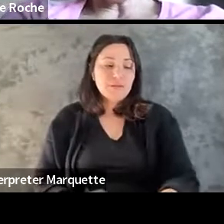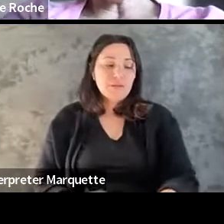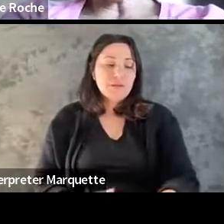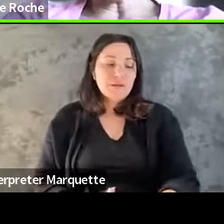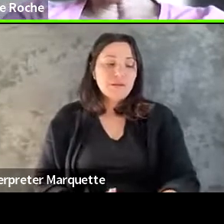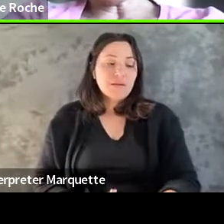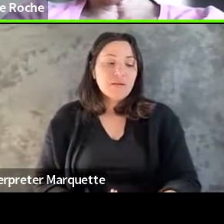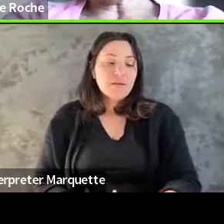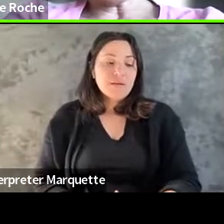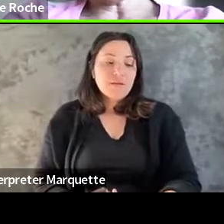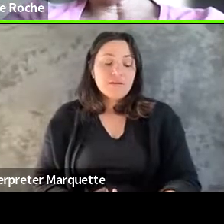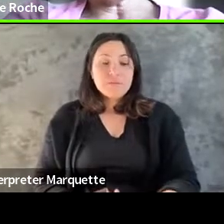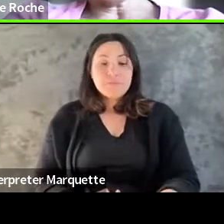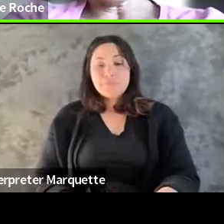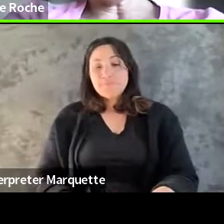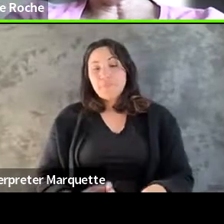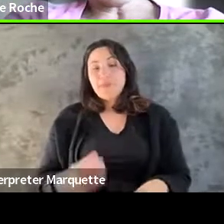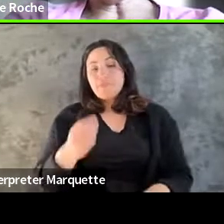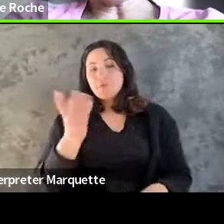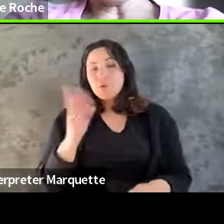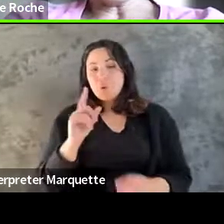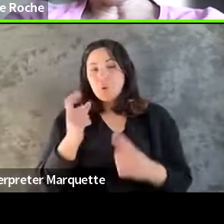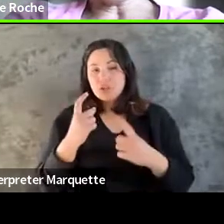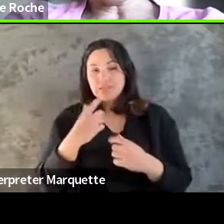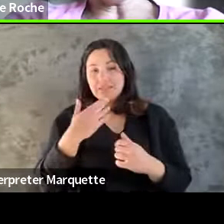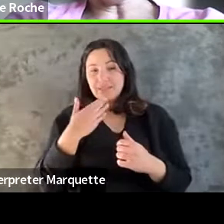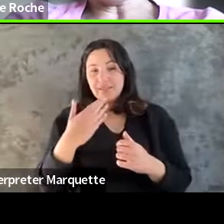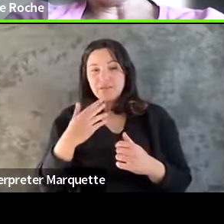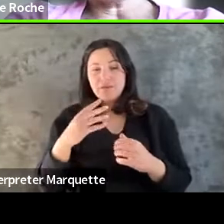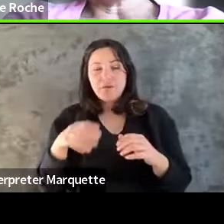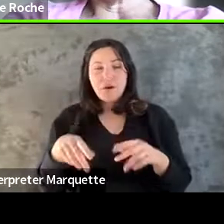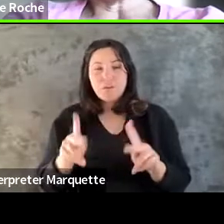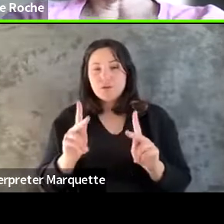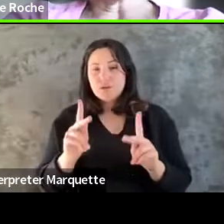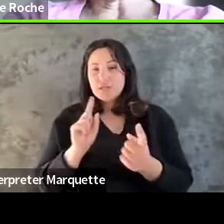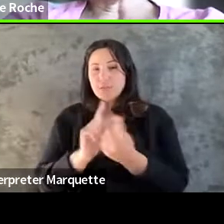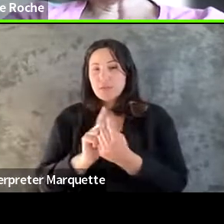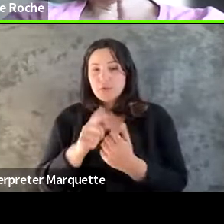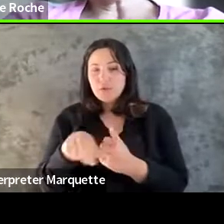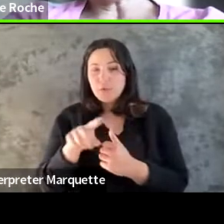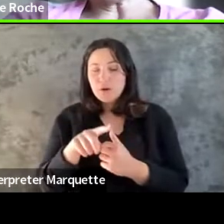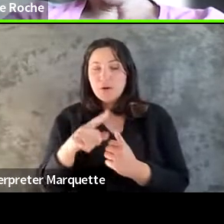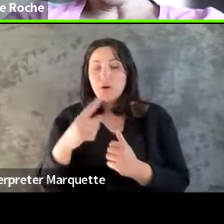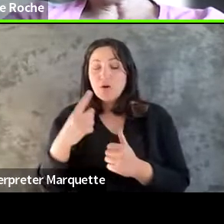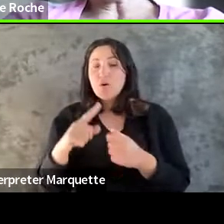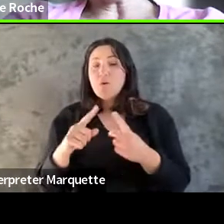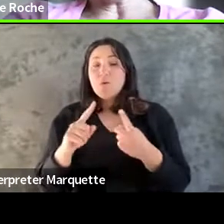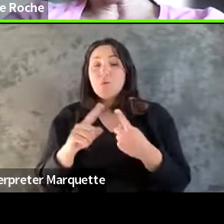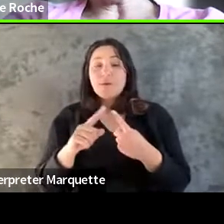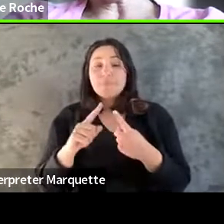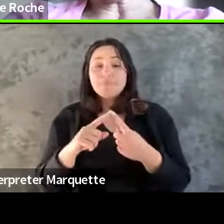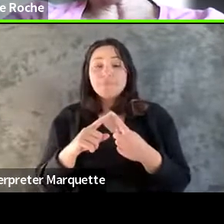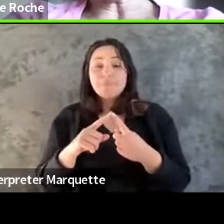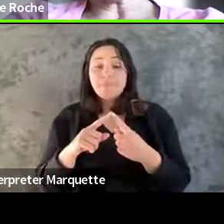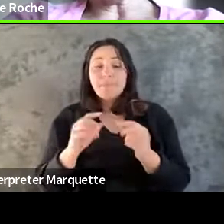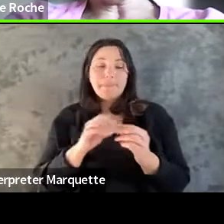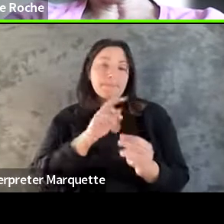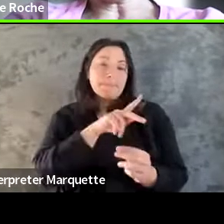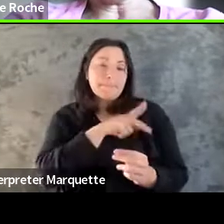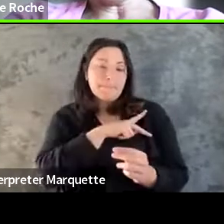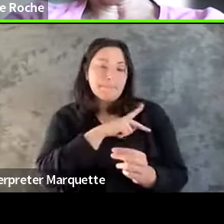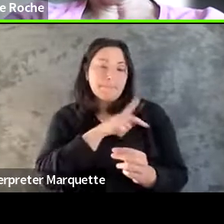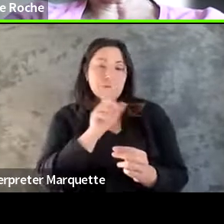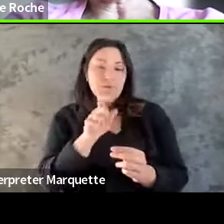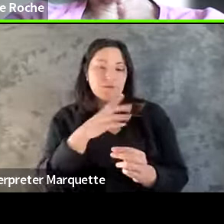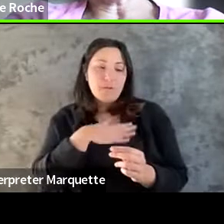couple questions. Thank you for the opportunity to meet with you guys tonight. One question I have is more of a personal question with my